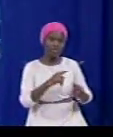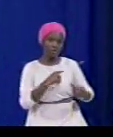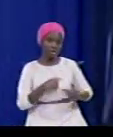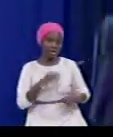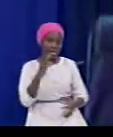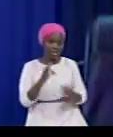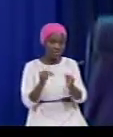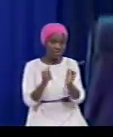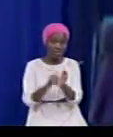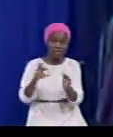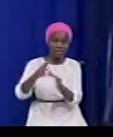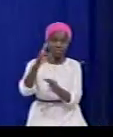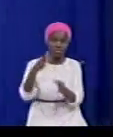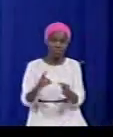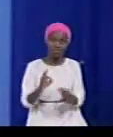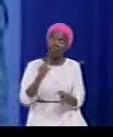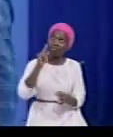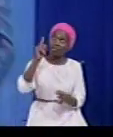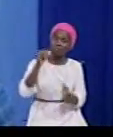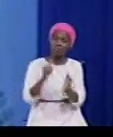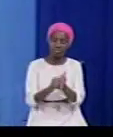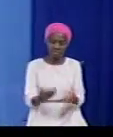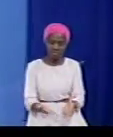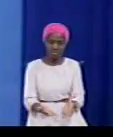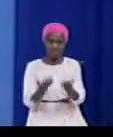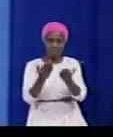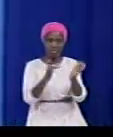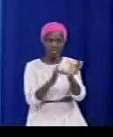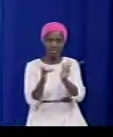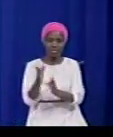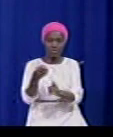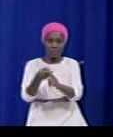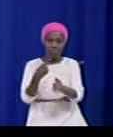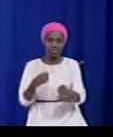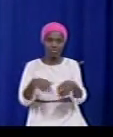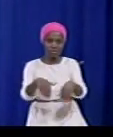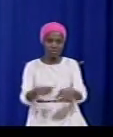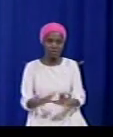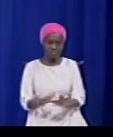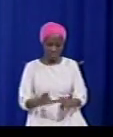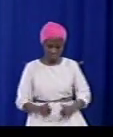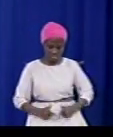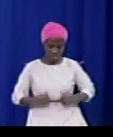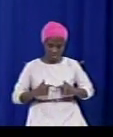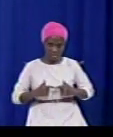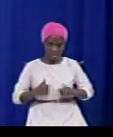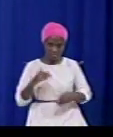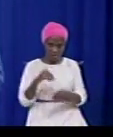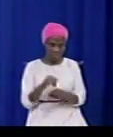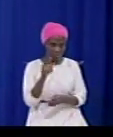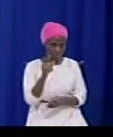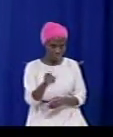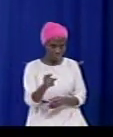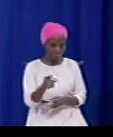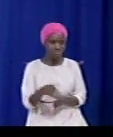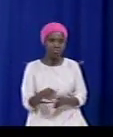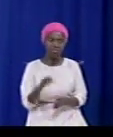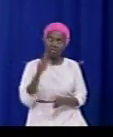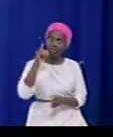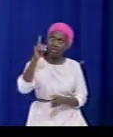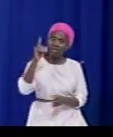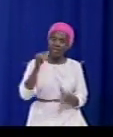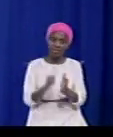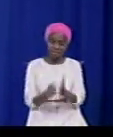spirit of him that raised up Jesus from the dead dwell in you. He